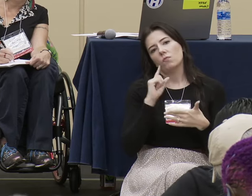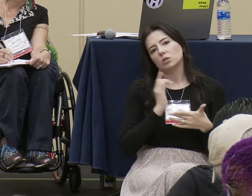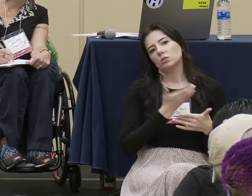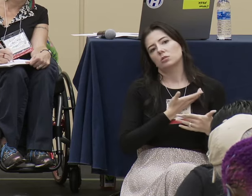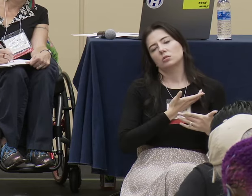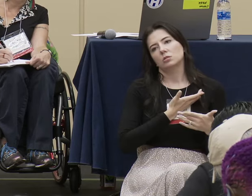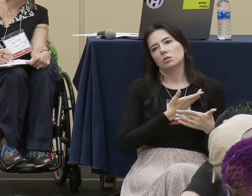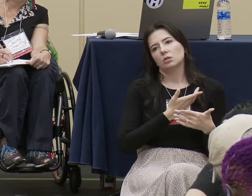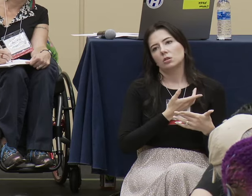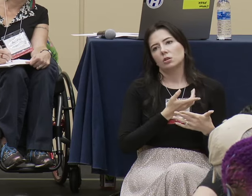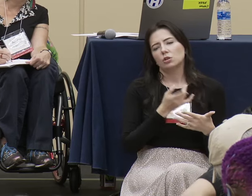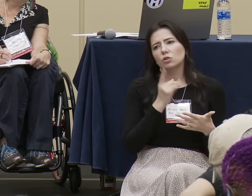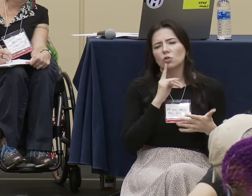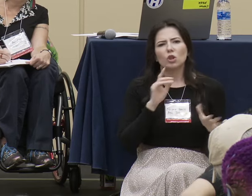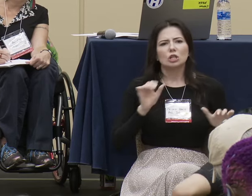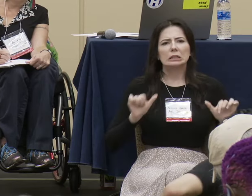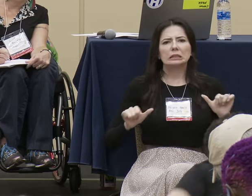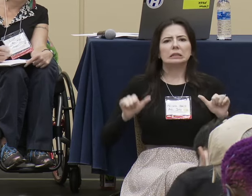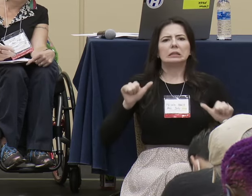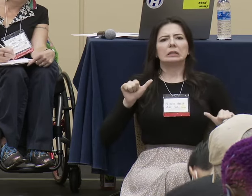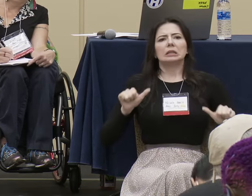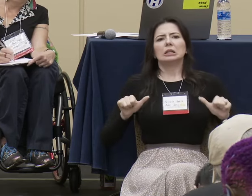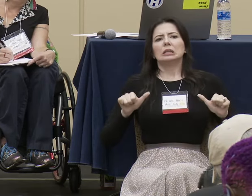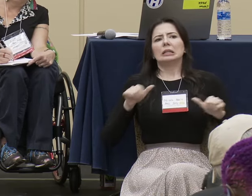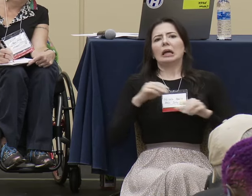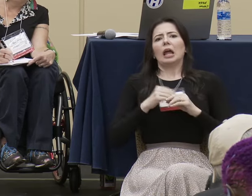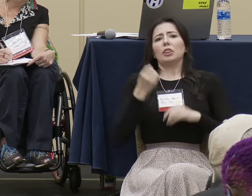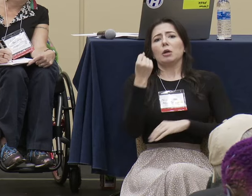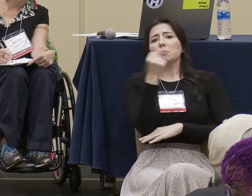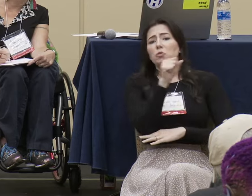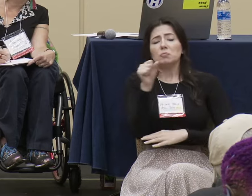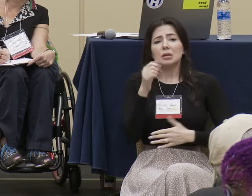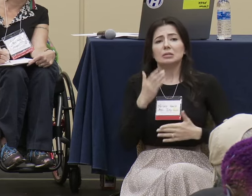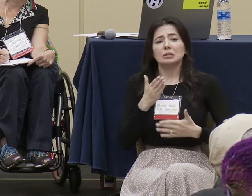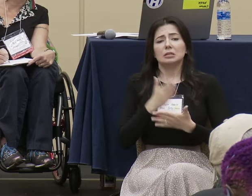there's trepidation even within the movement to stop the new jail,